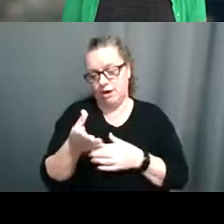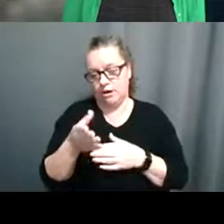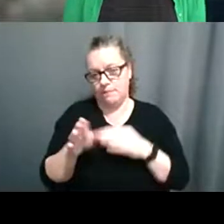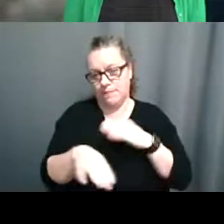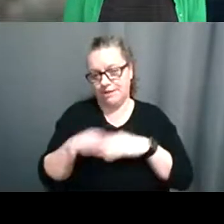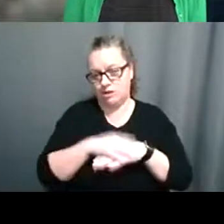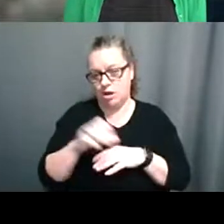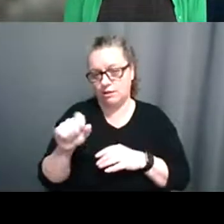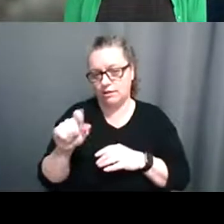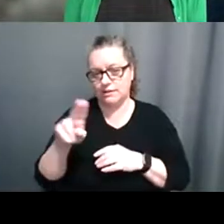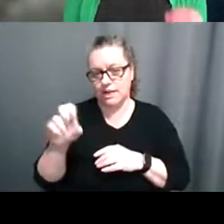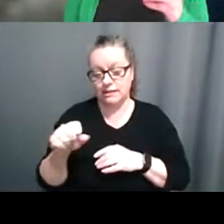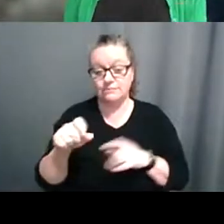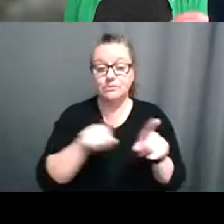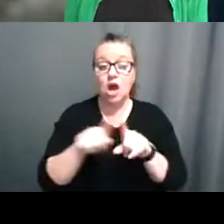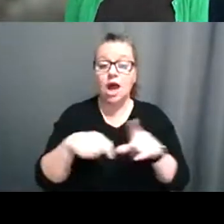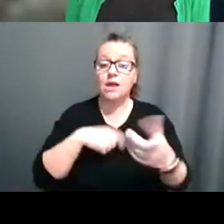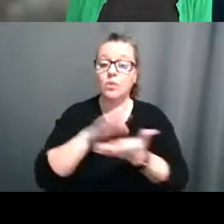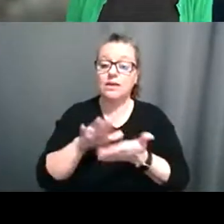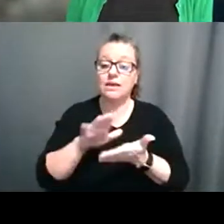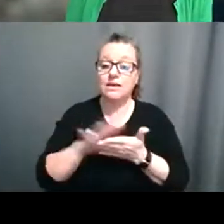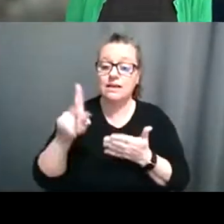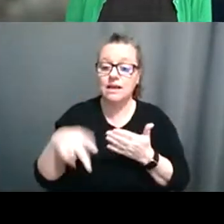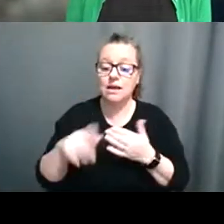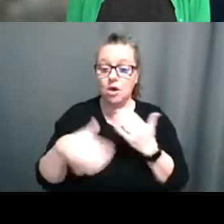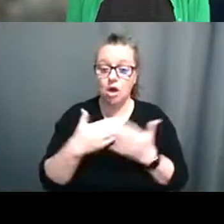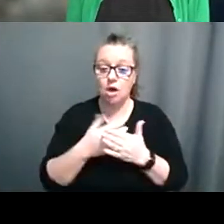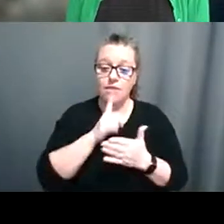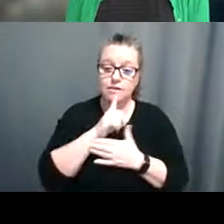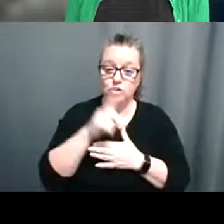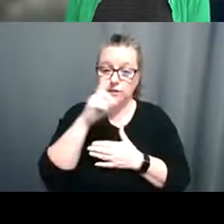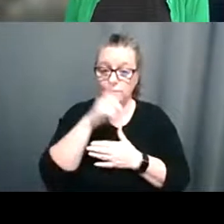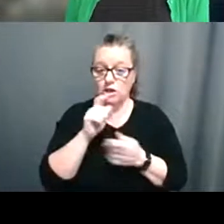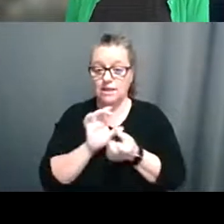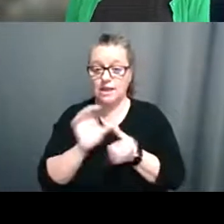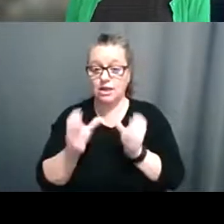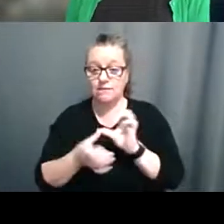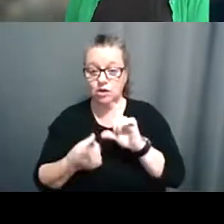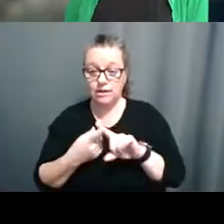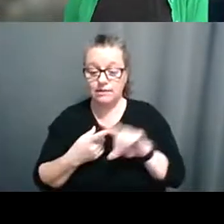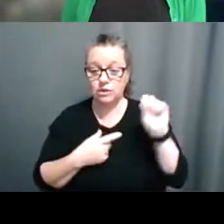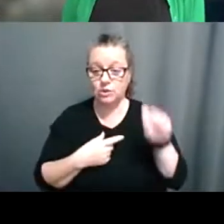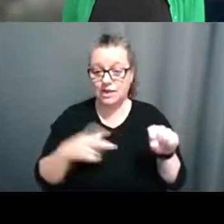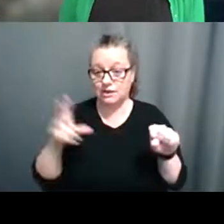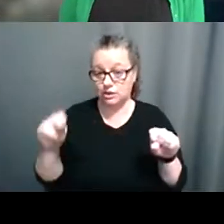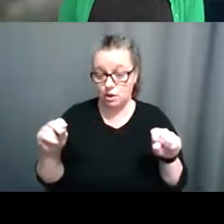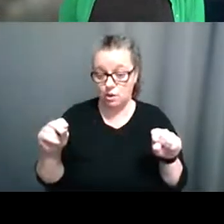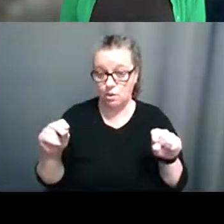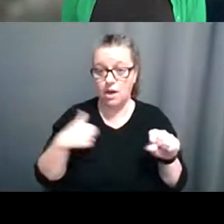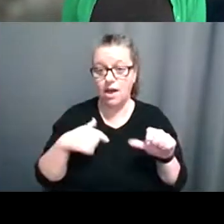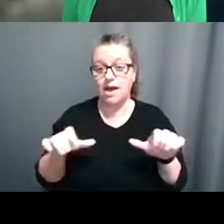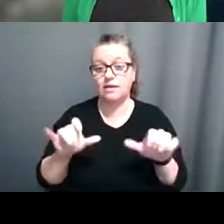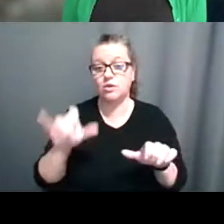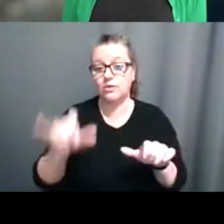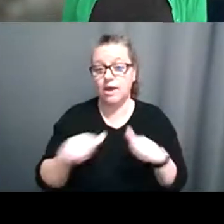also clean up all the true falses and convert them to yes, nos. And I do this